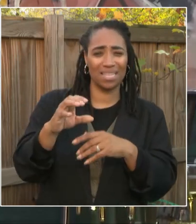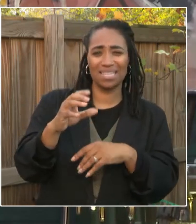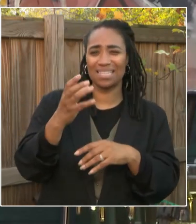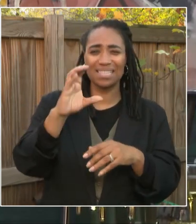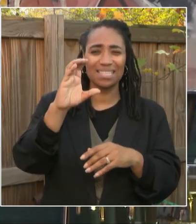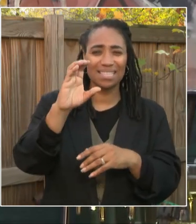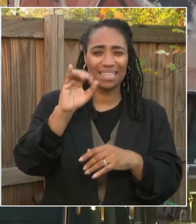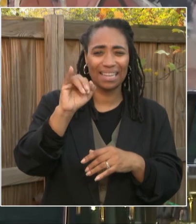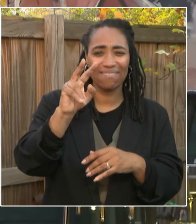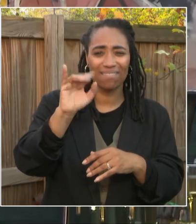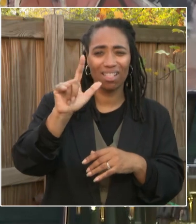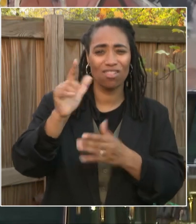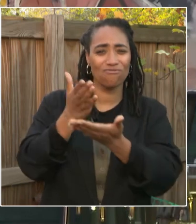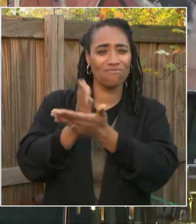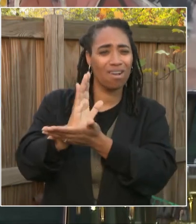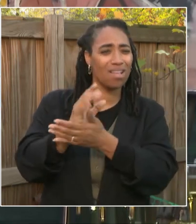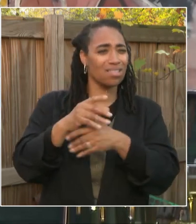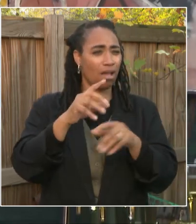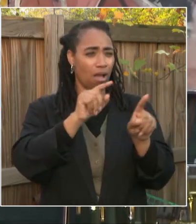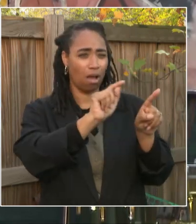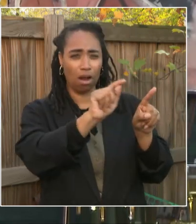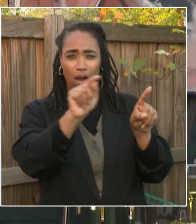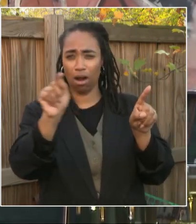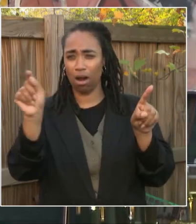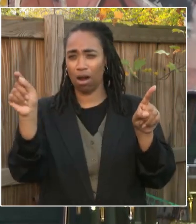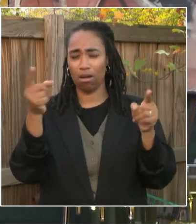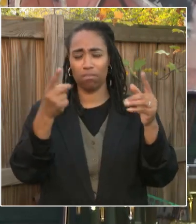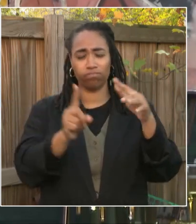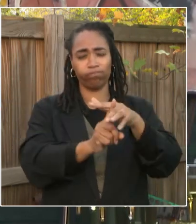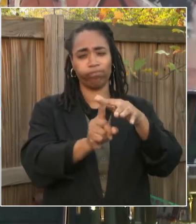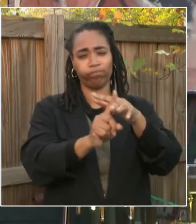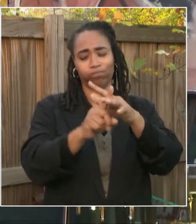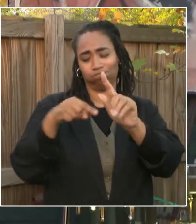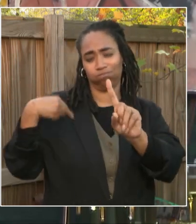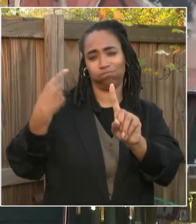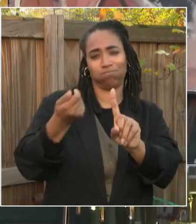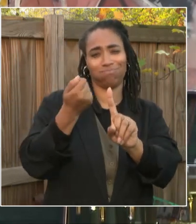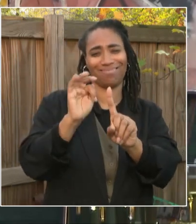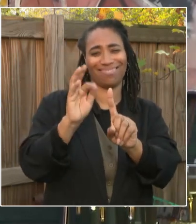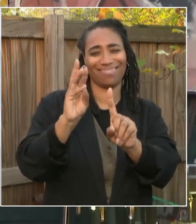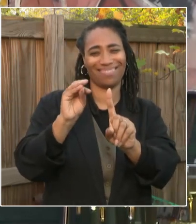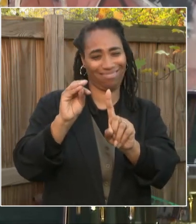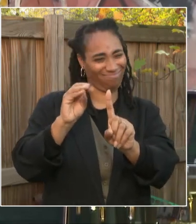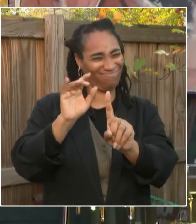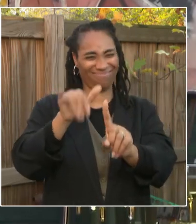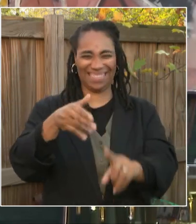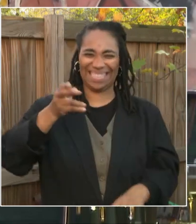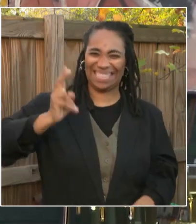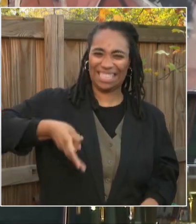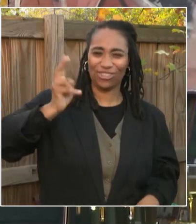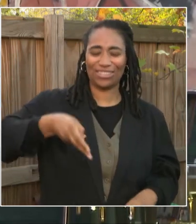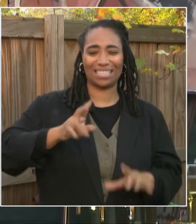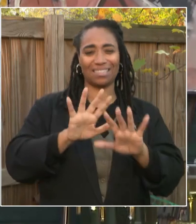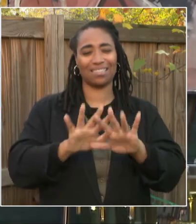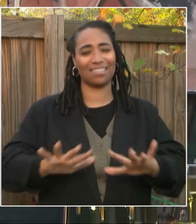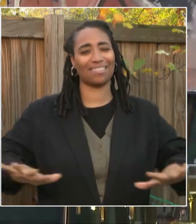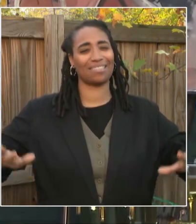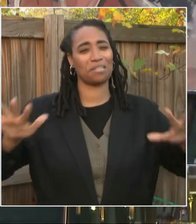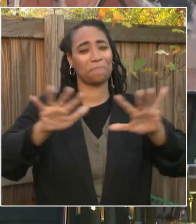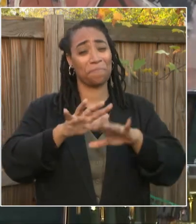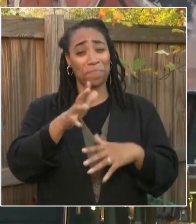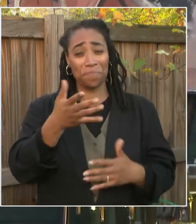history. We are reminded that a people who doesn't remember its history will